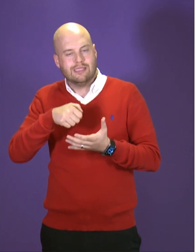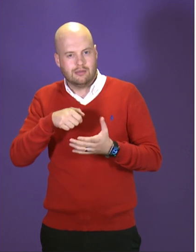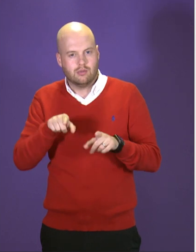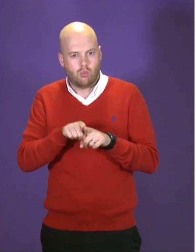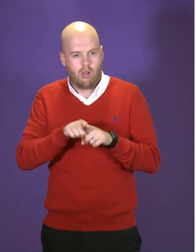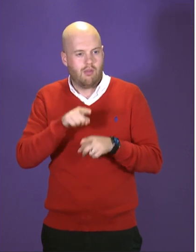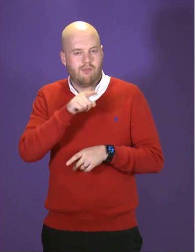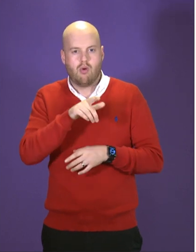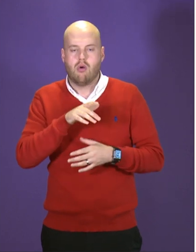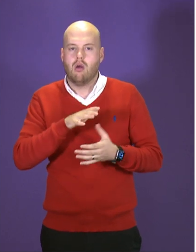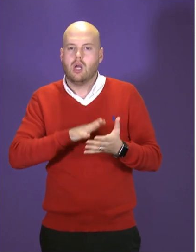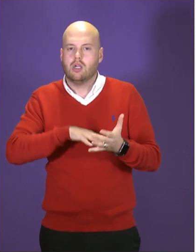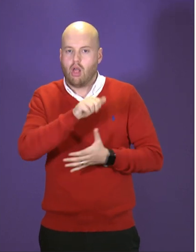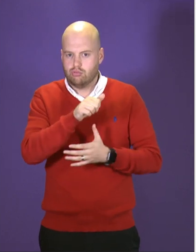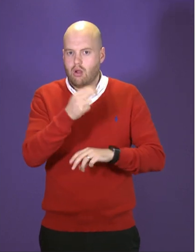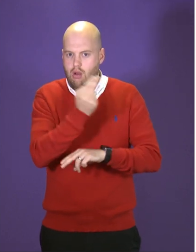since